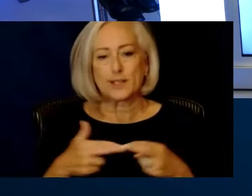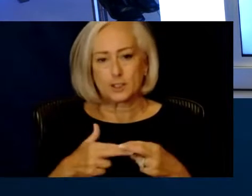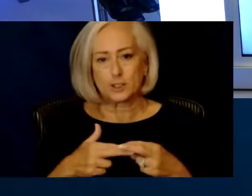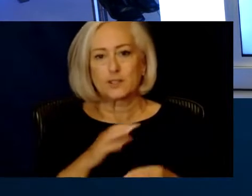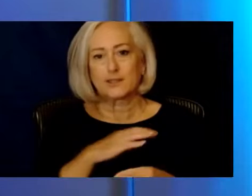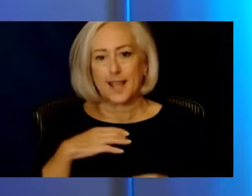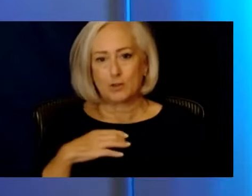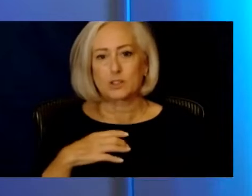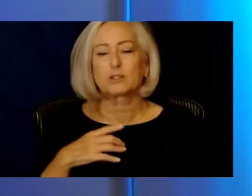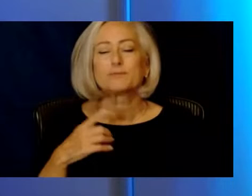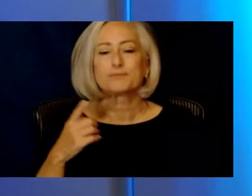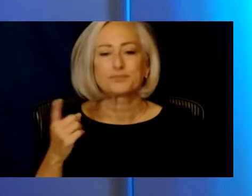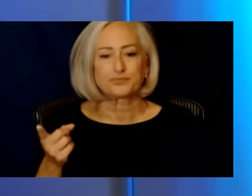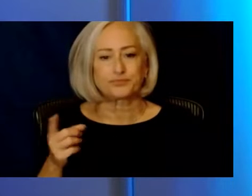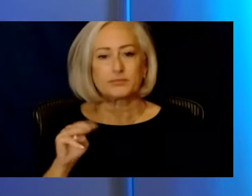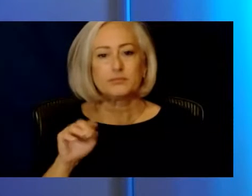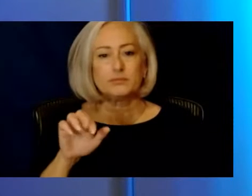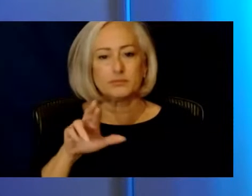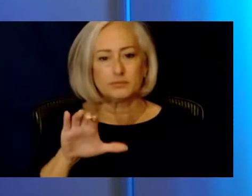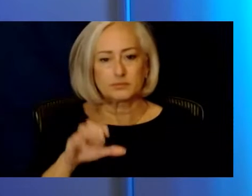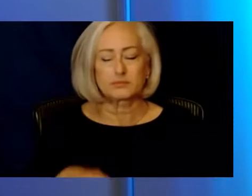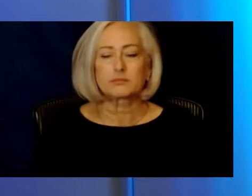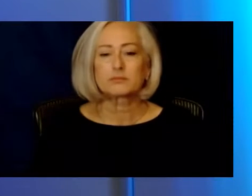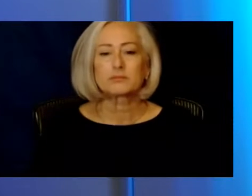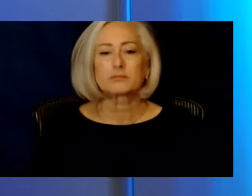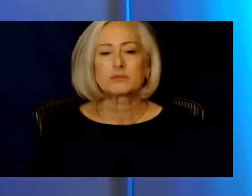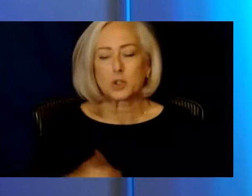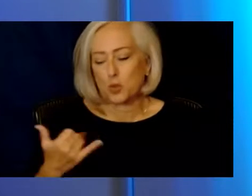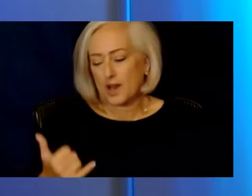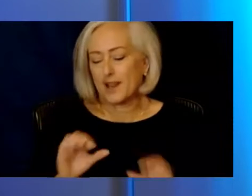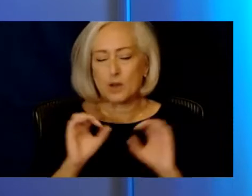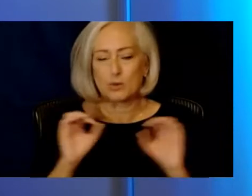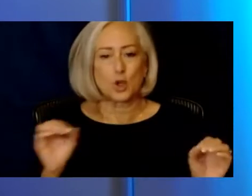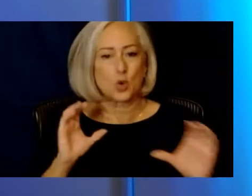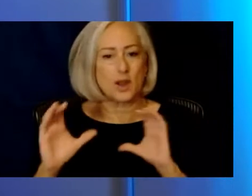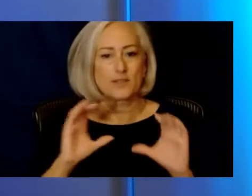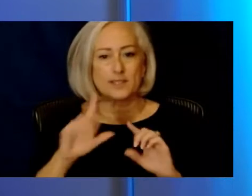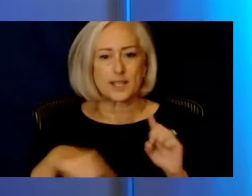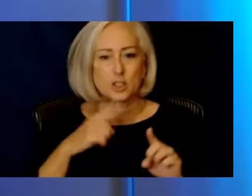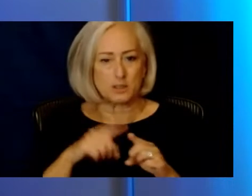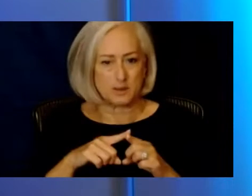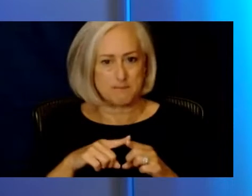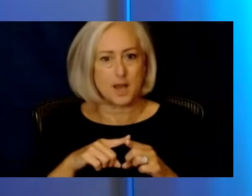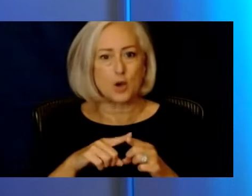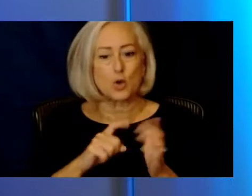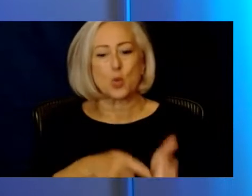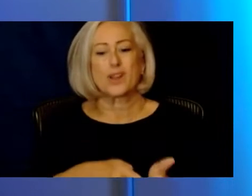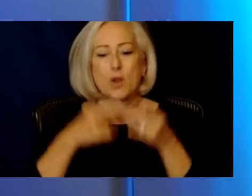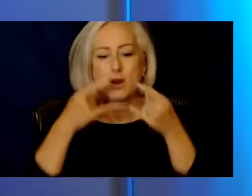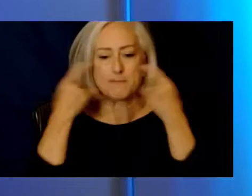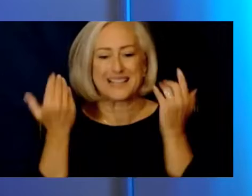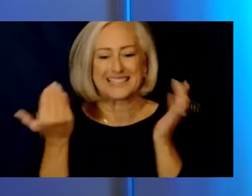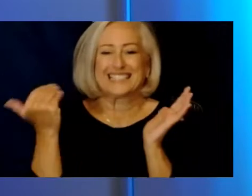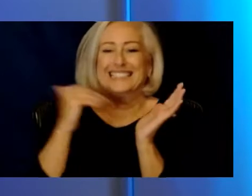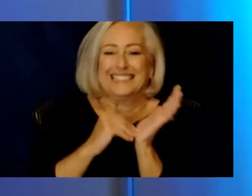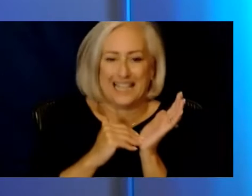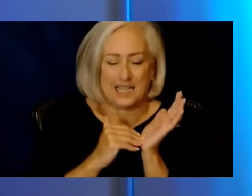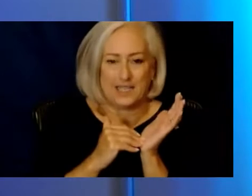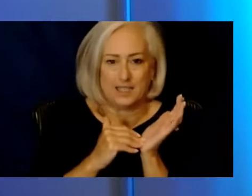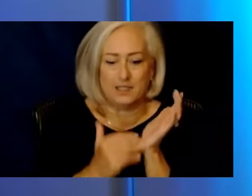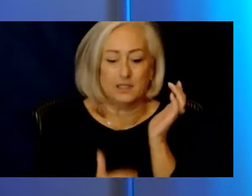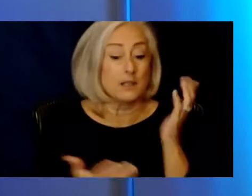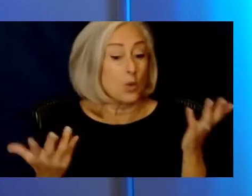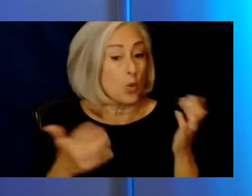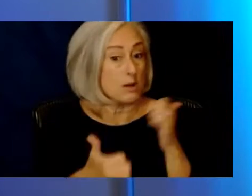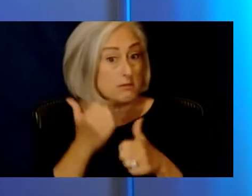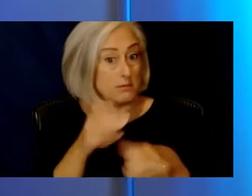saying earlier, there really right now is not a conversation about bringing back mask mandates. The main thing that is a difference between when we were